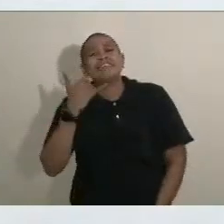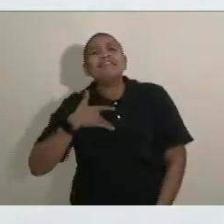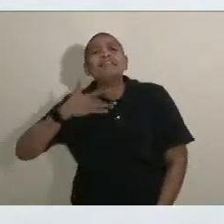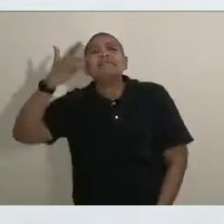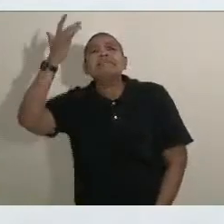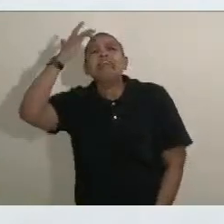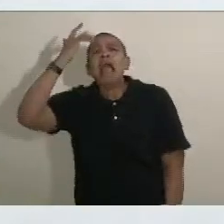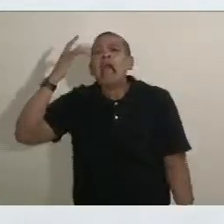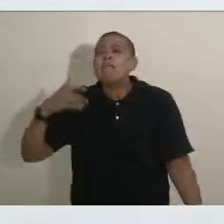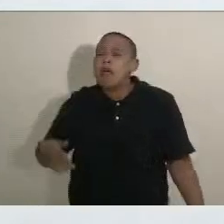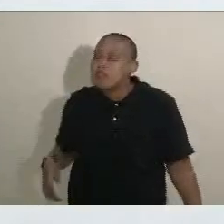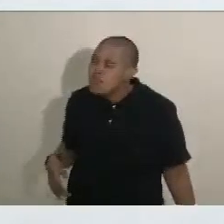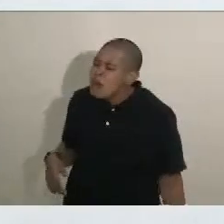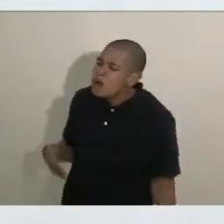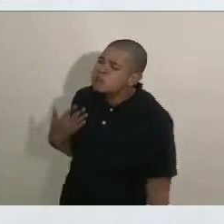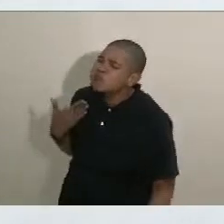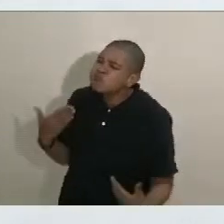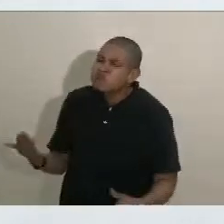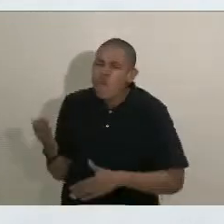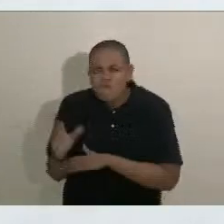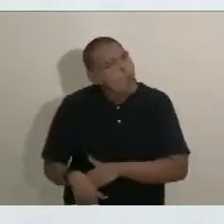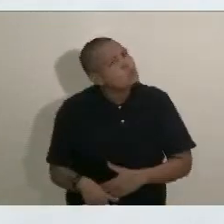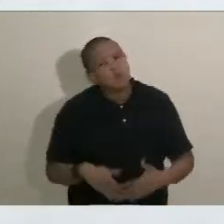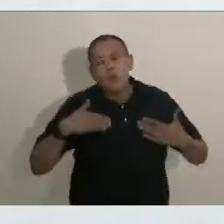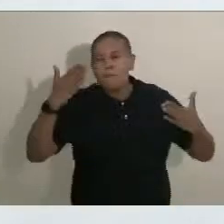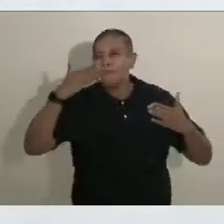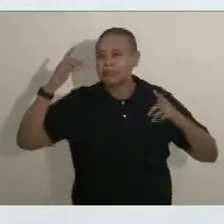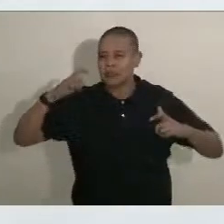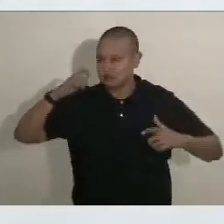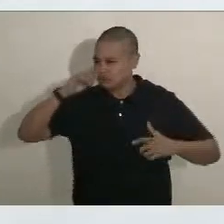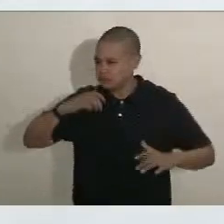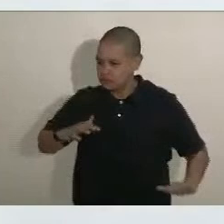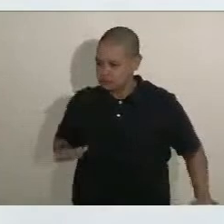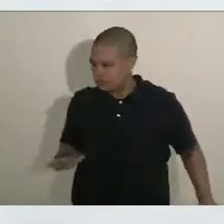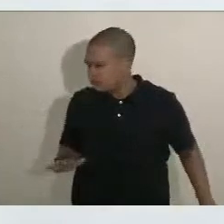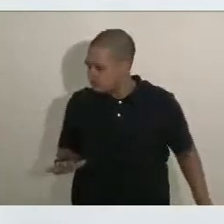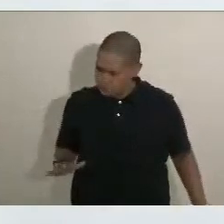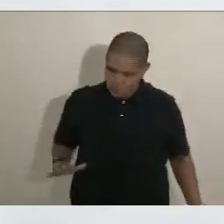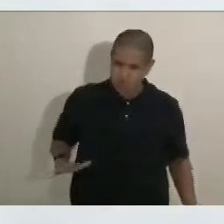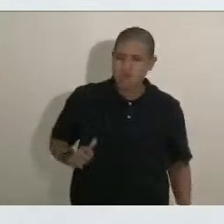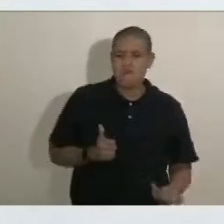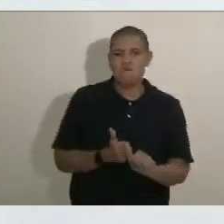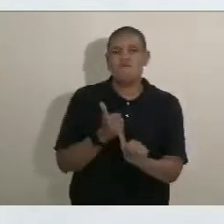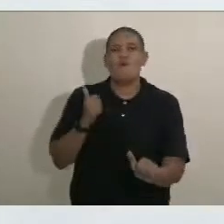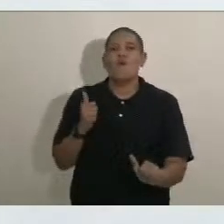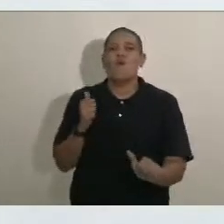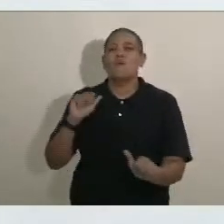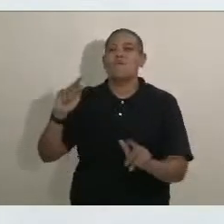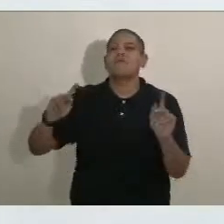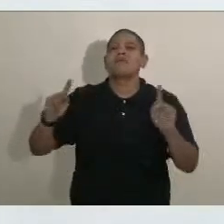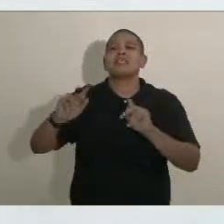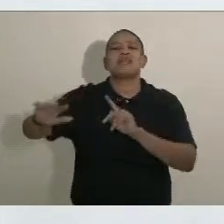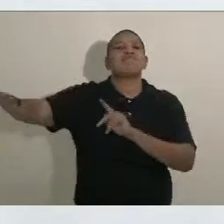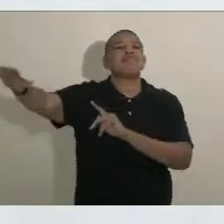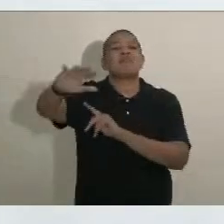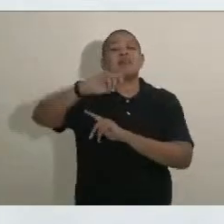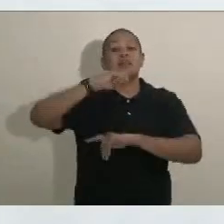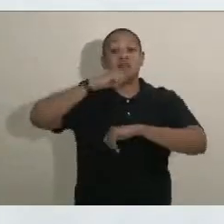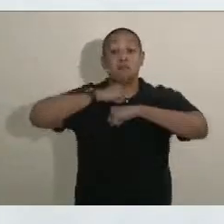and you should at least stay away from others to protect not just yourself, but those around